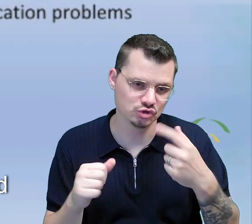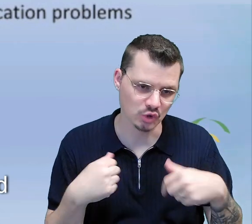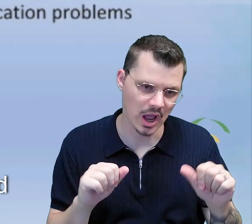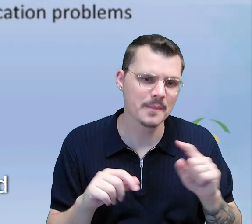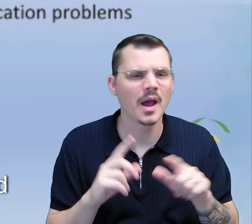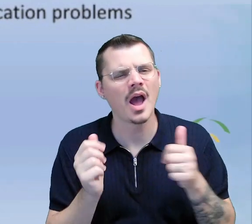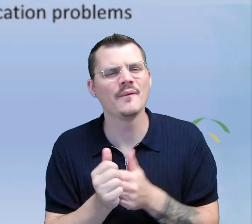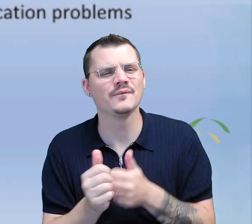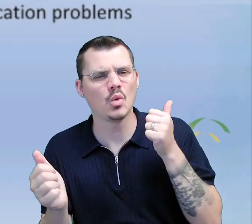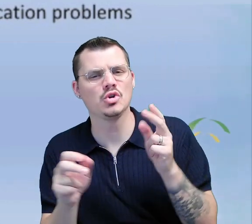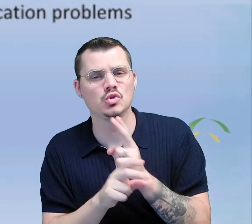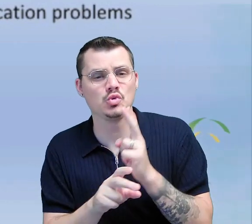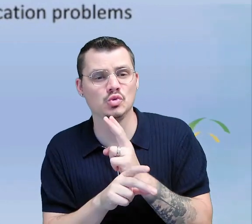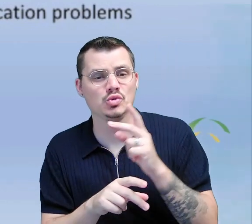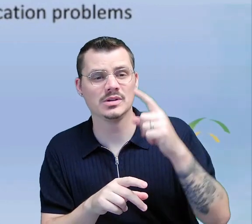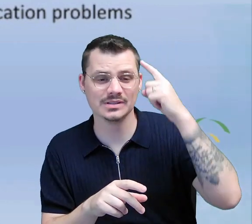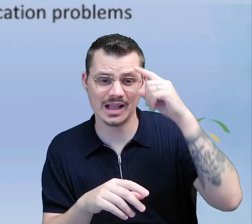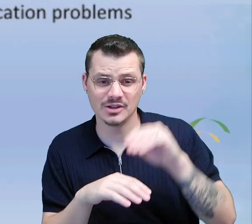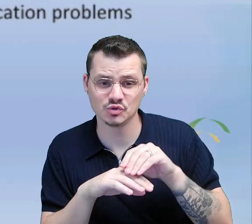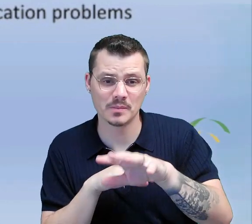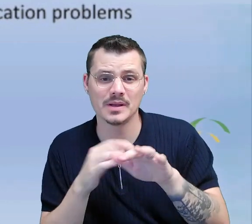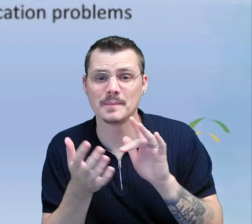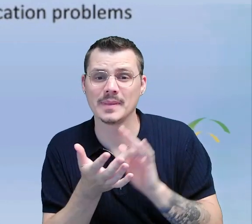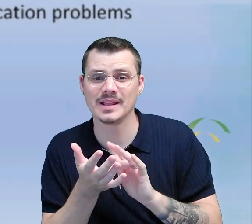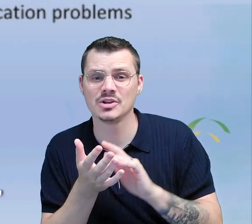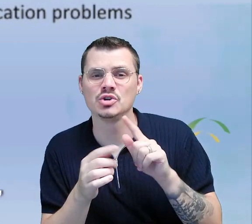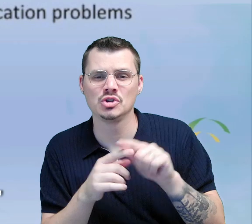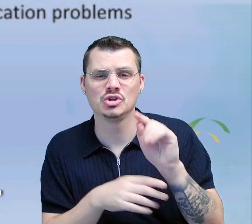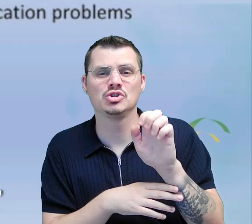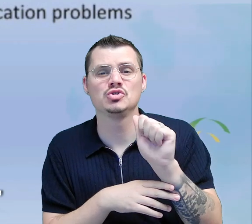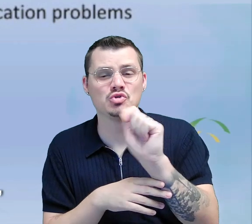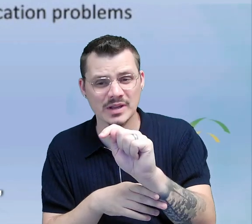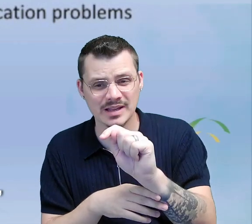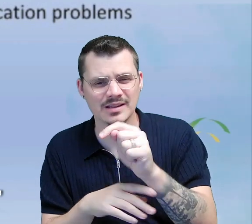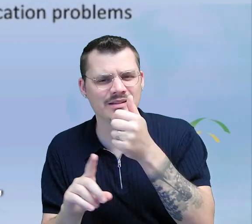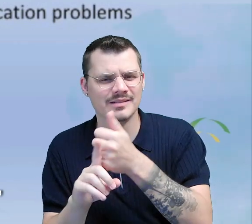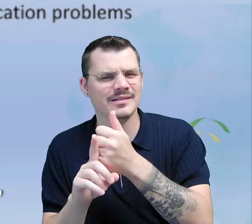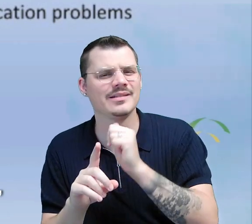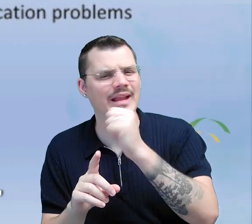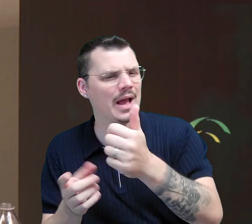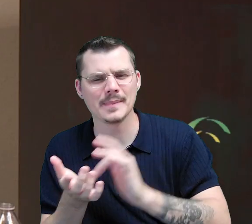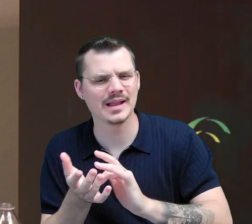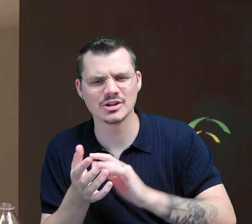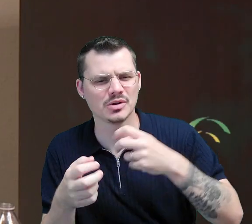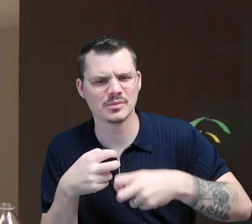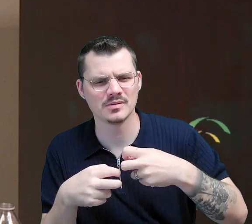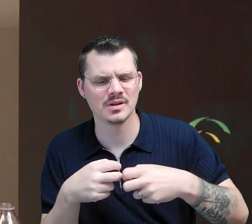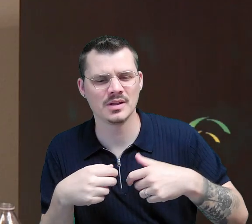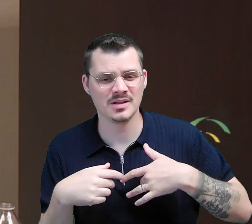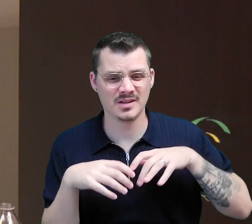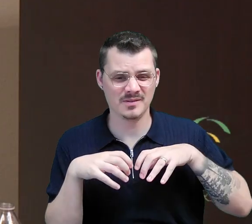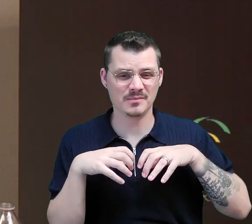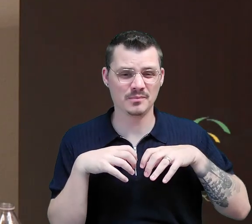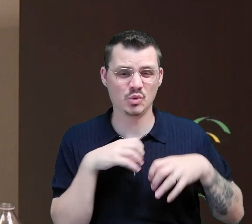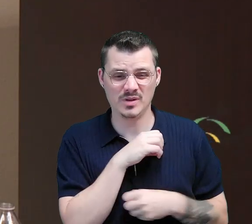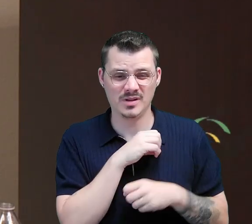try, but avoid using psychotropic medications to treat non-medication problems.